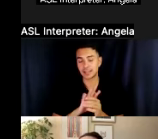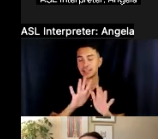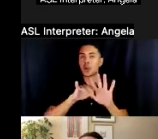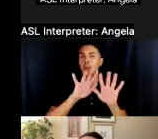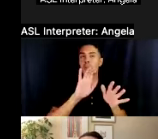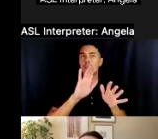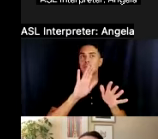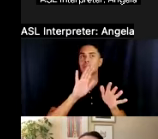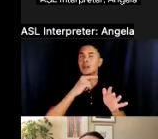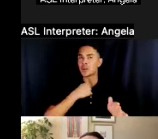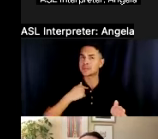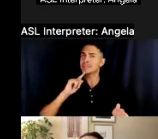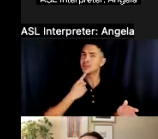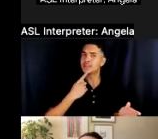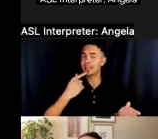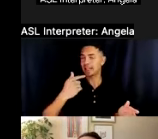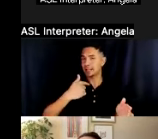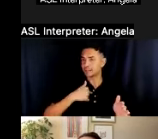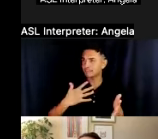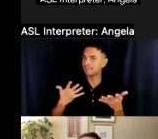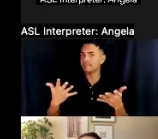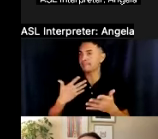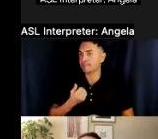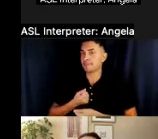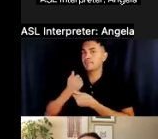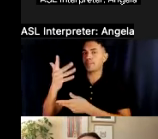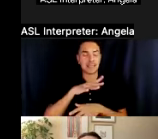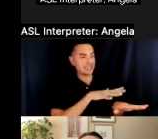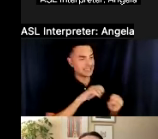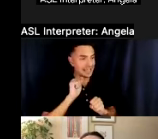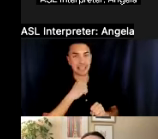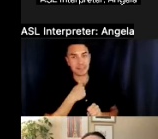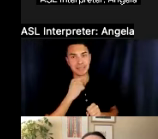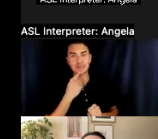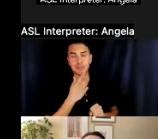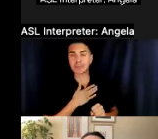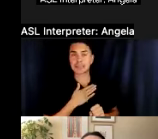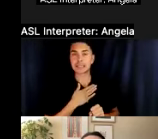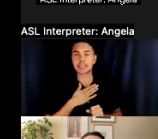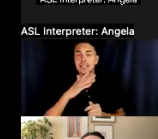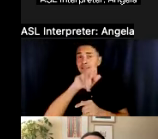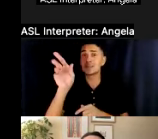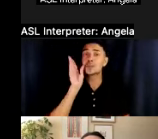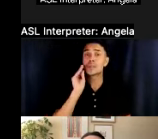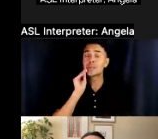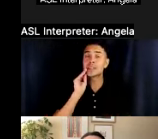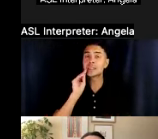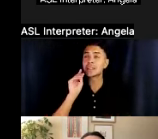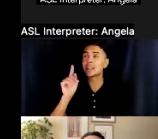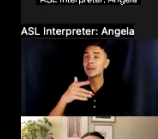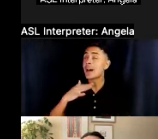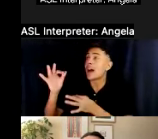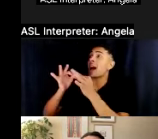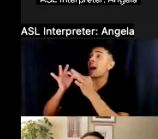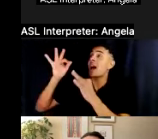seriously by a medical professional. Does anybody have any experience of being discounted or